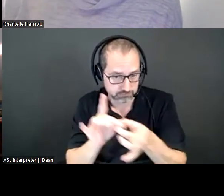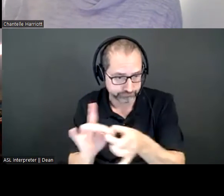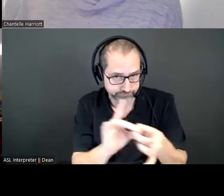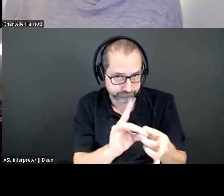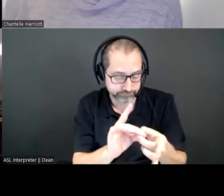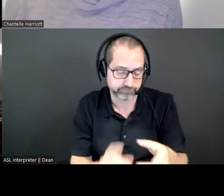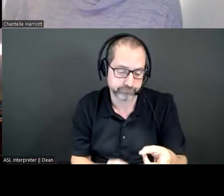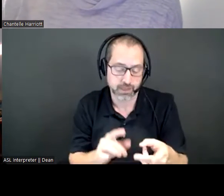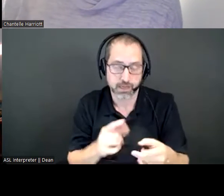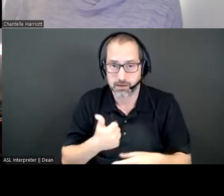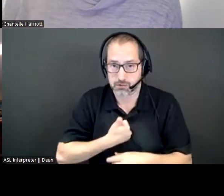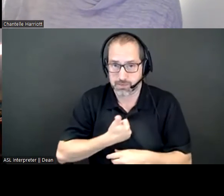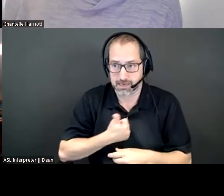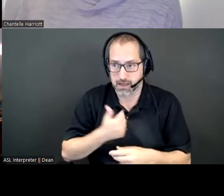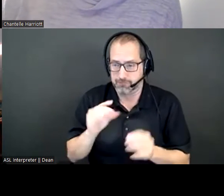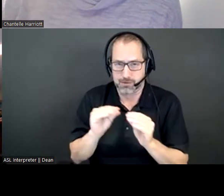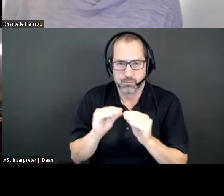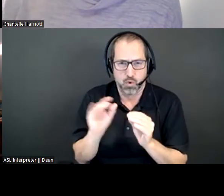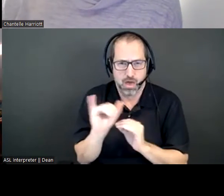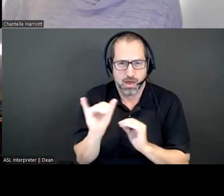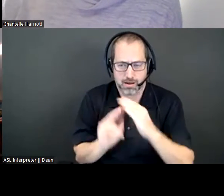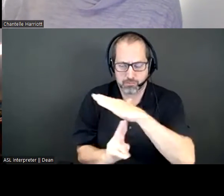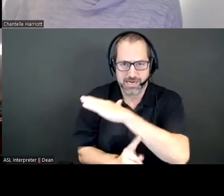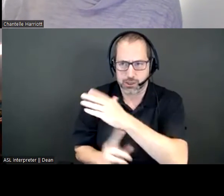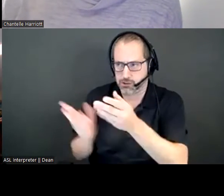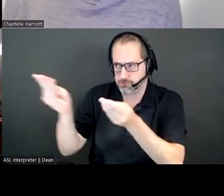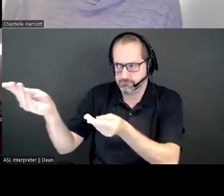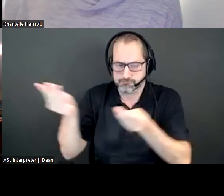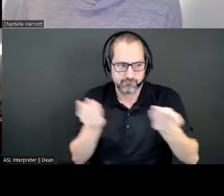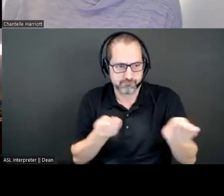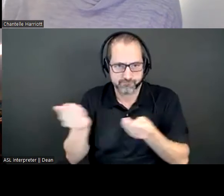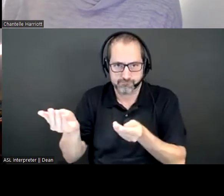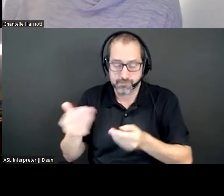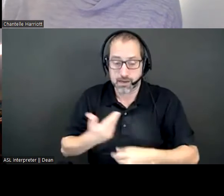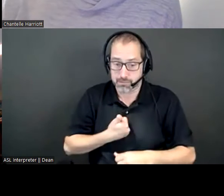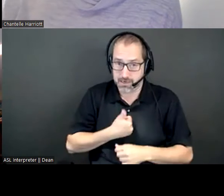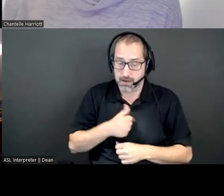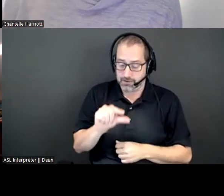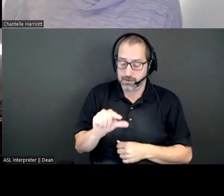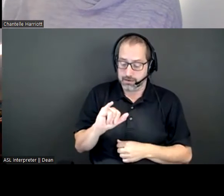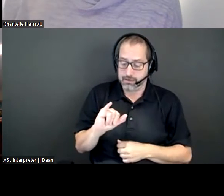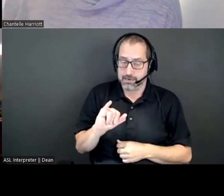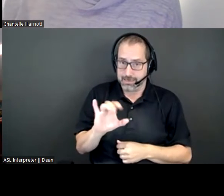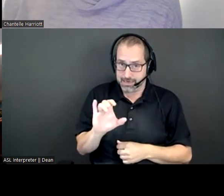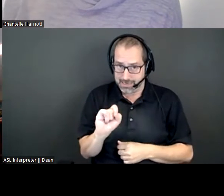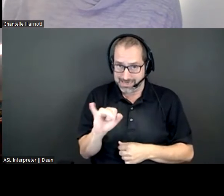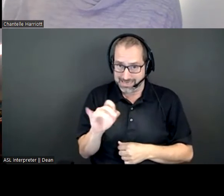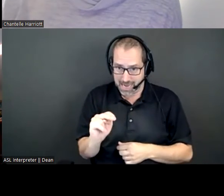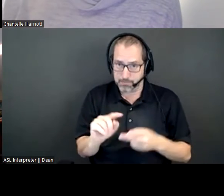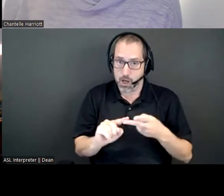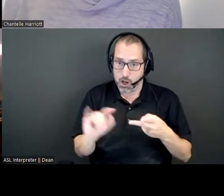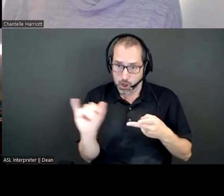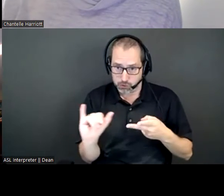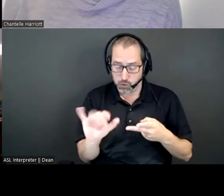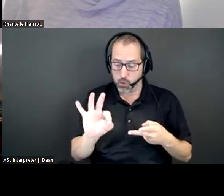I see myself as a bridge. I'm myself, like I said, I'm Giksan, but I'm also Finnish. My